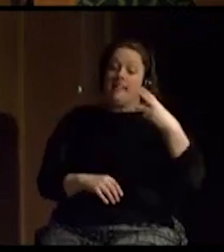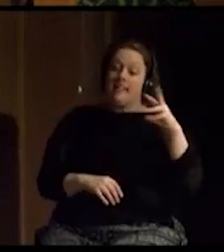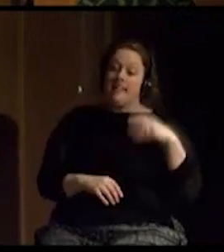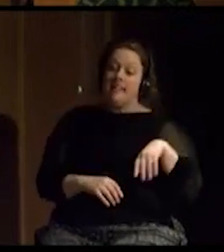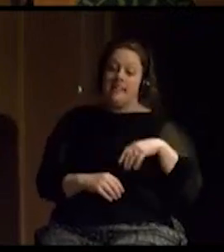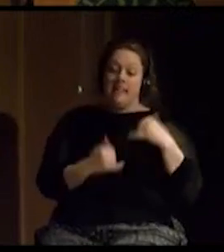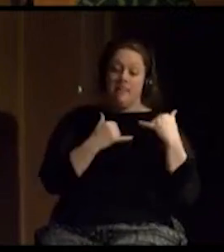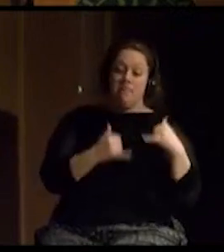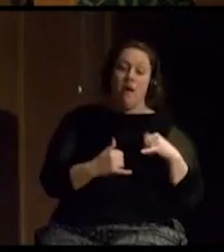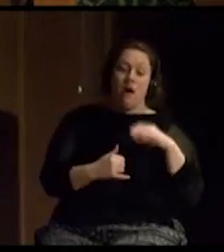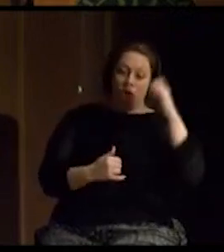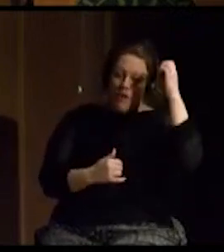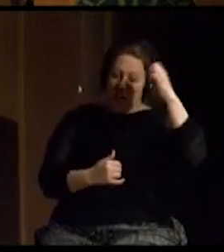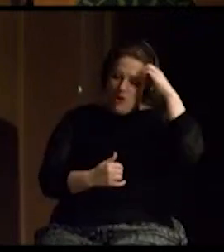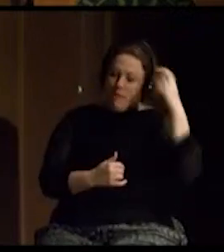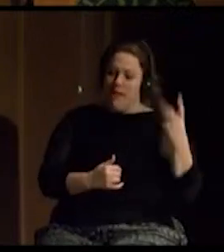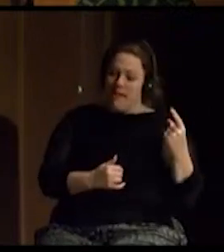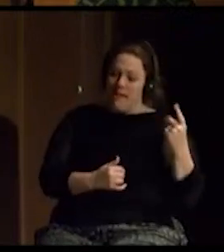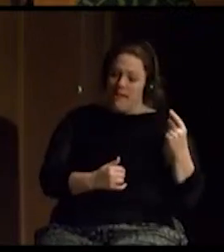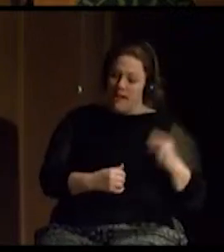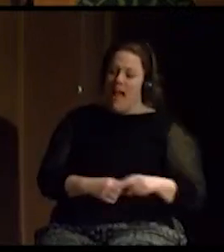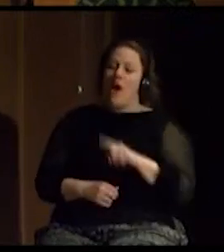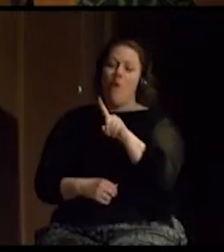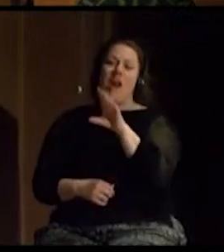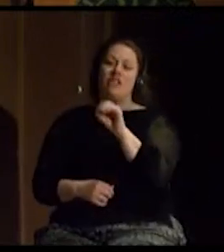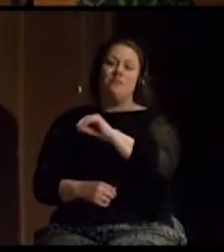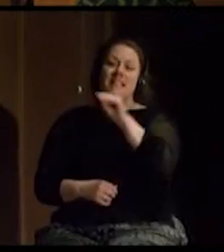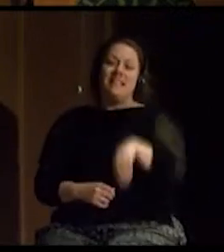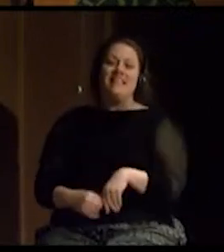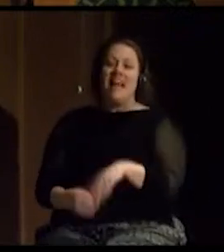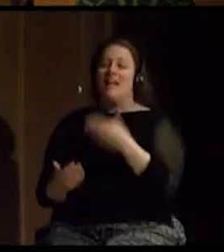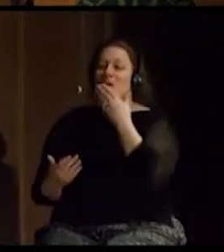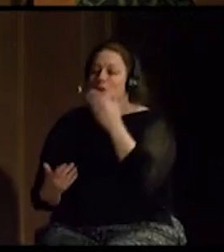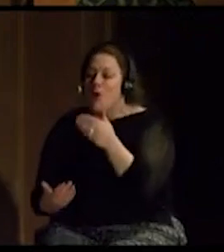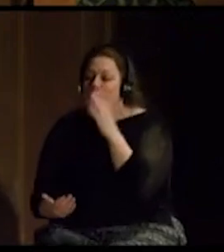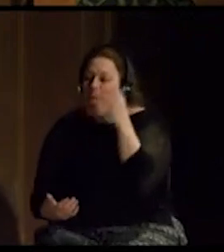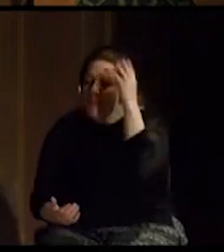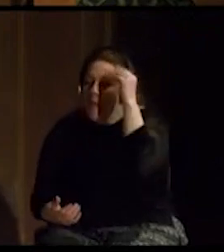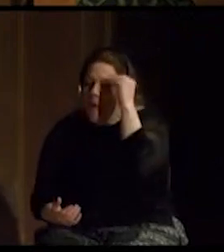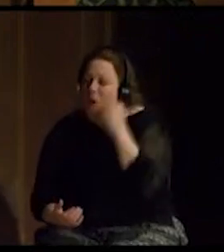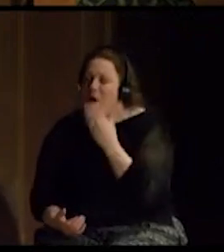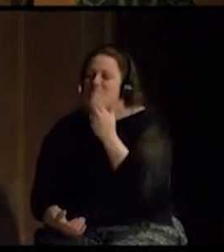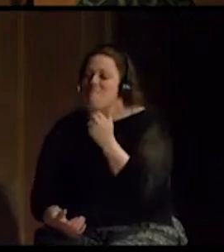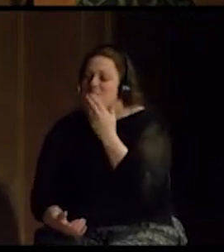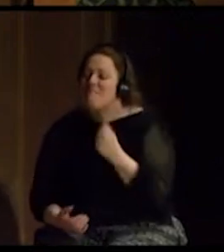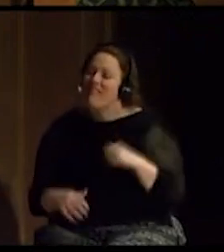modern European dog. And he is also 100% good boy, but that is, of course, inferred.